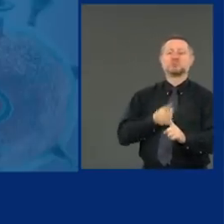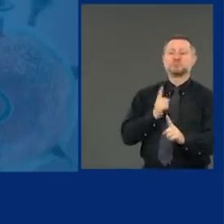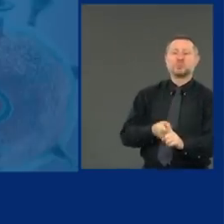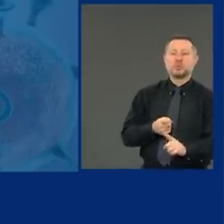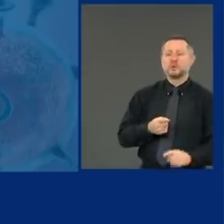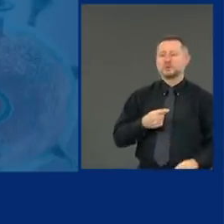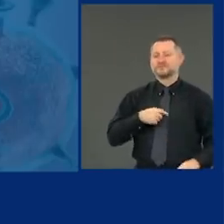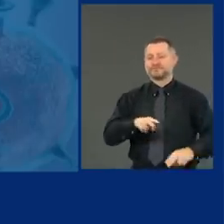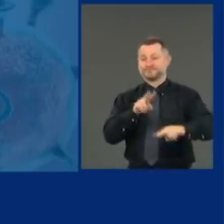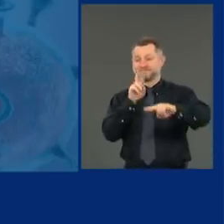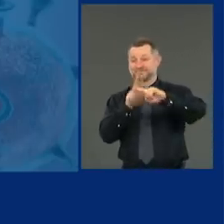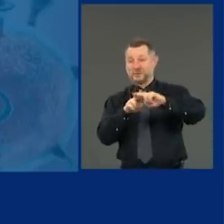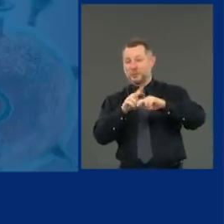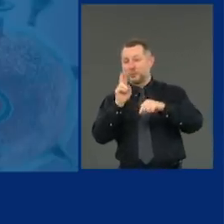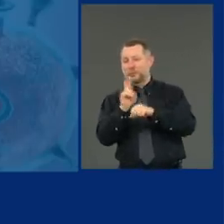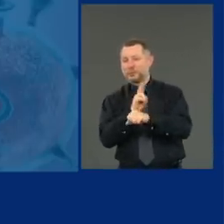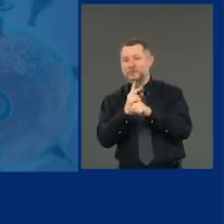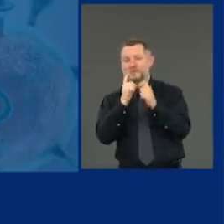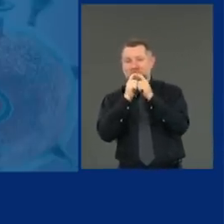New York PSA contest.